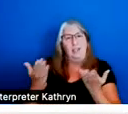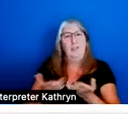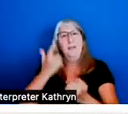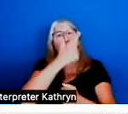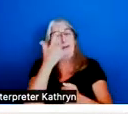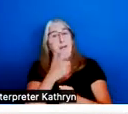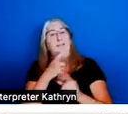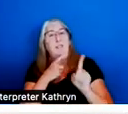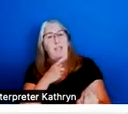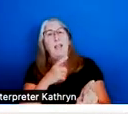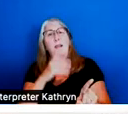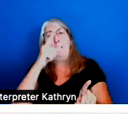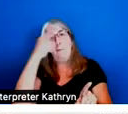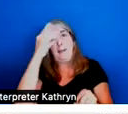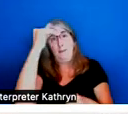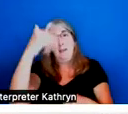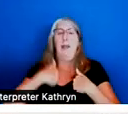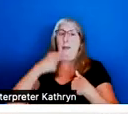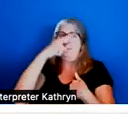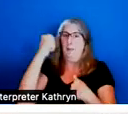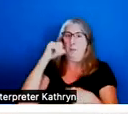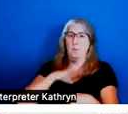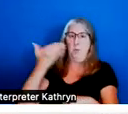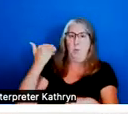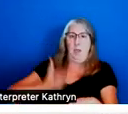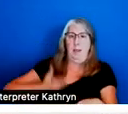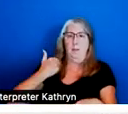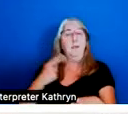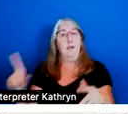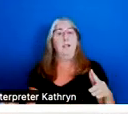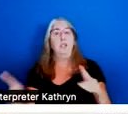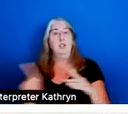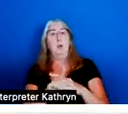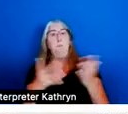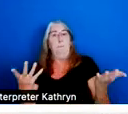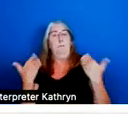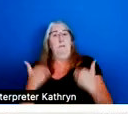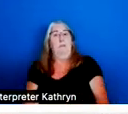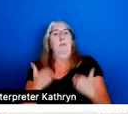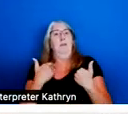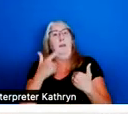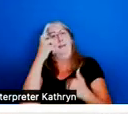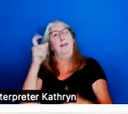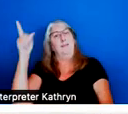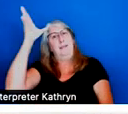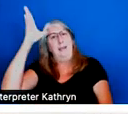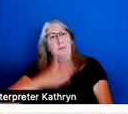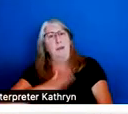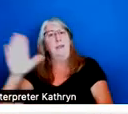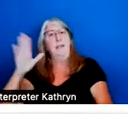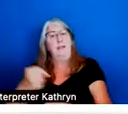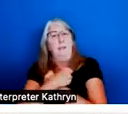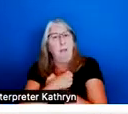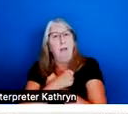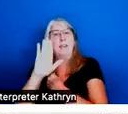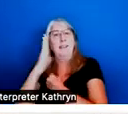Because of that Black man, I am the Black woman who I am, and I show up the way I show up because of him, because of his love, and because of